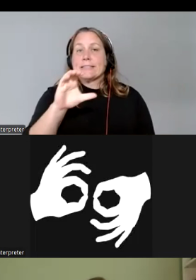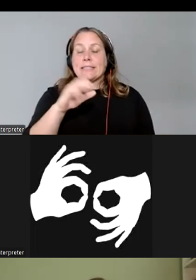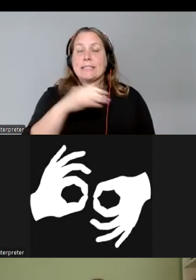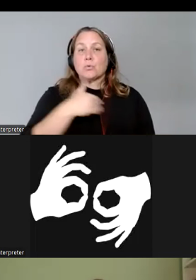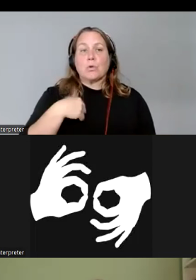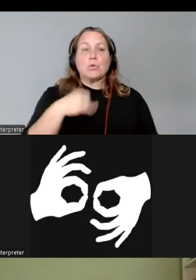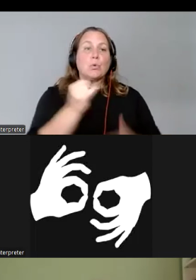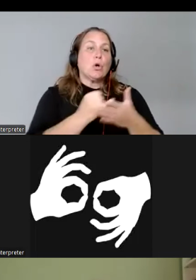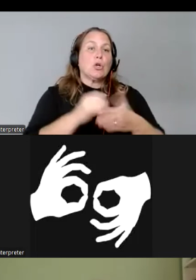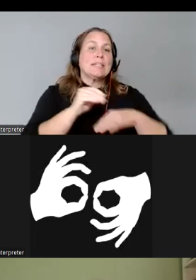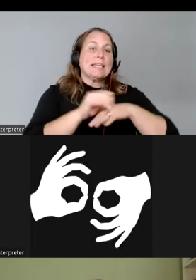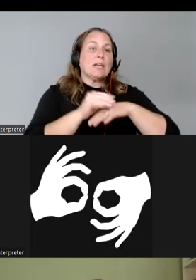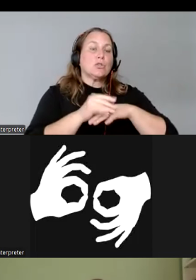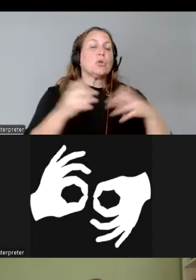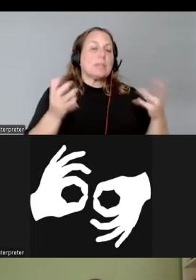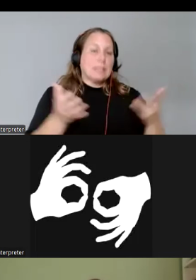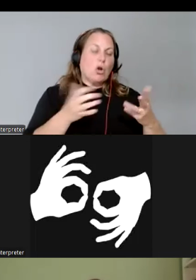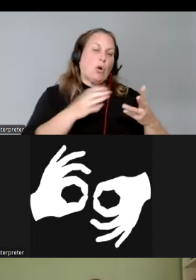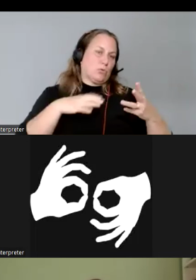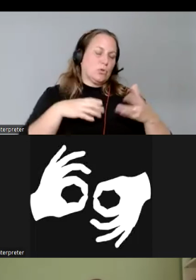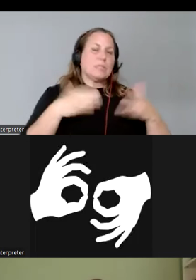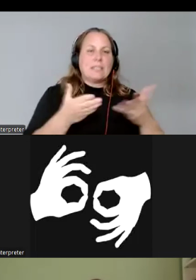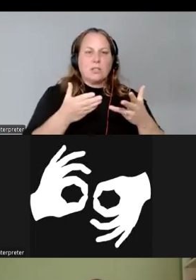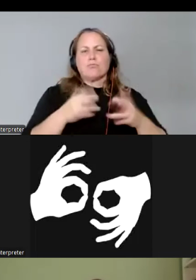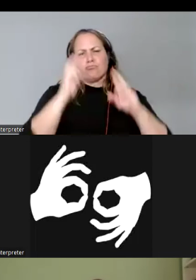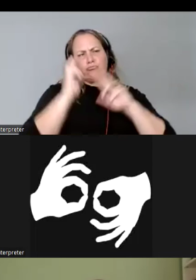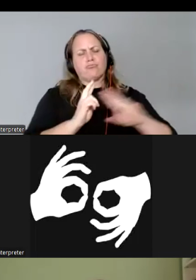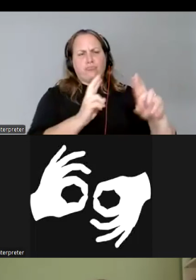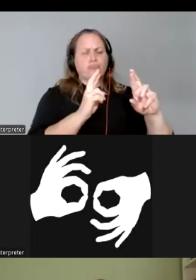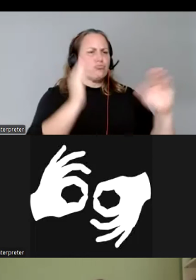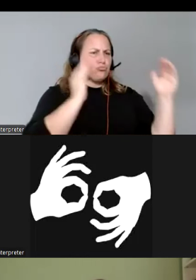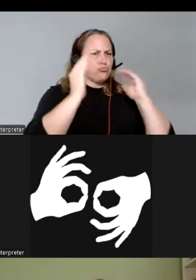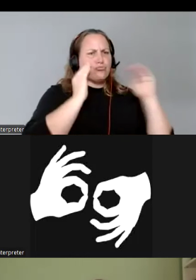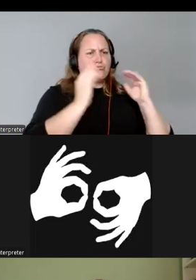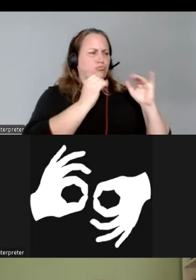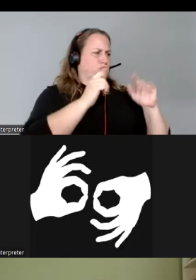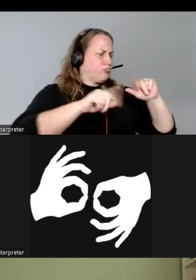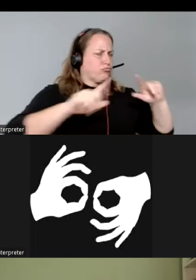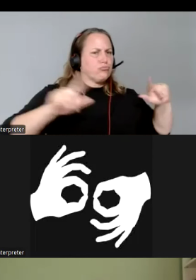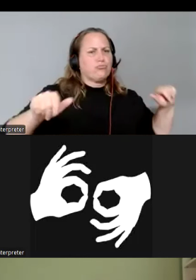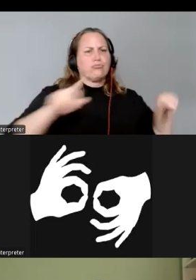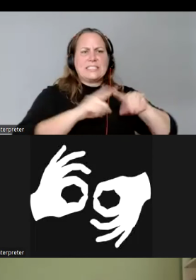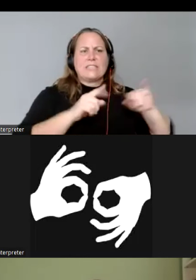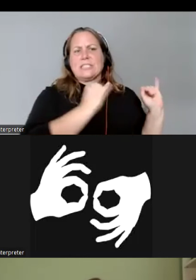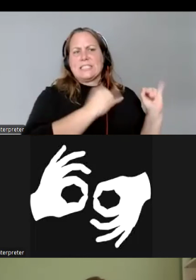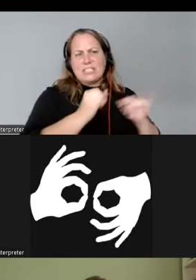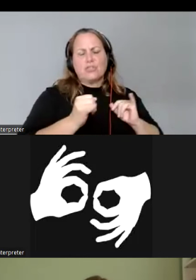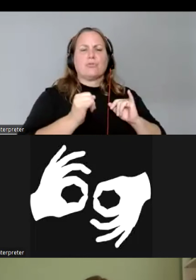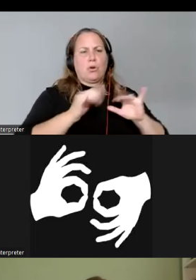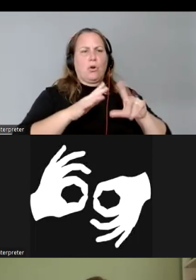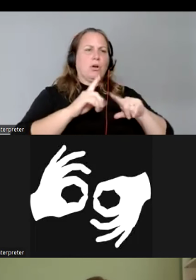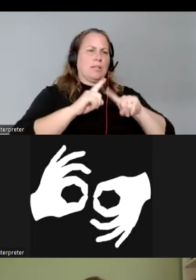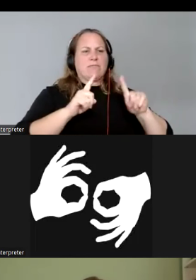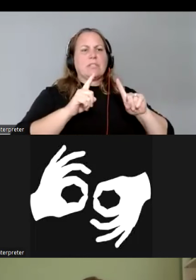place. Toronto Arts Council respectfully acknowledges the diversity of Indigenous cultures and their connection to the natural